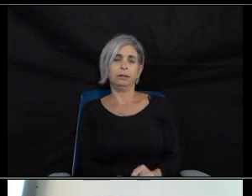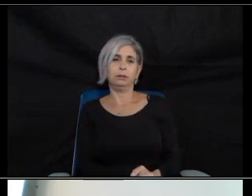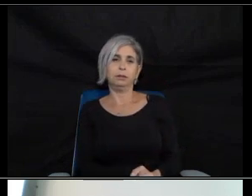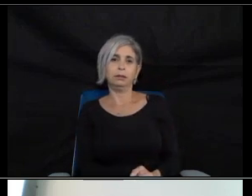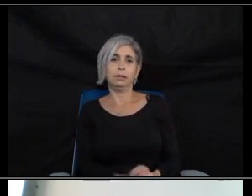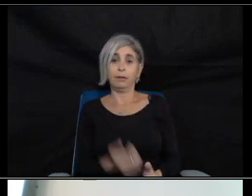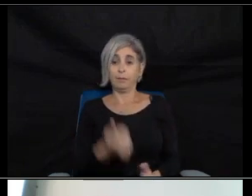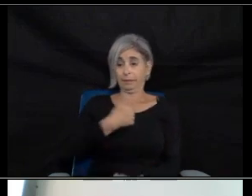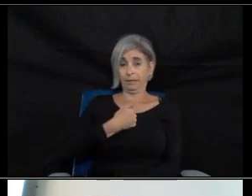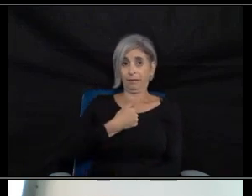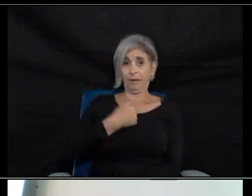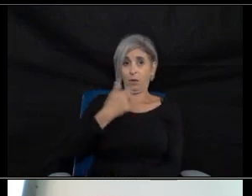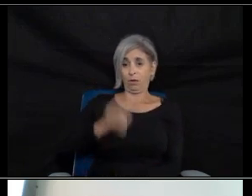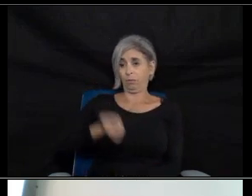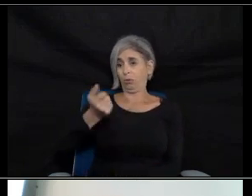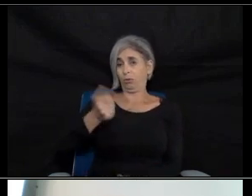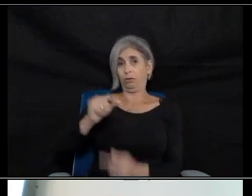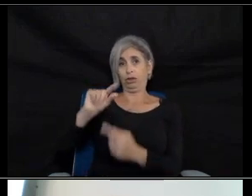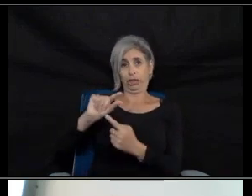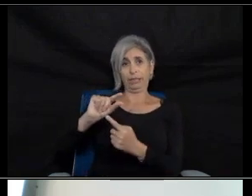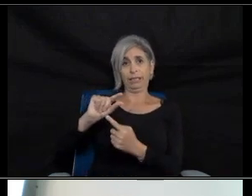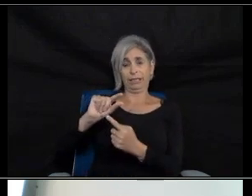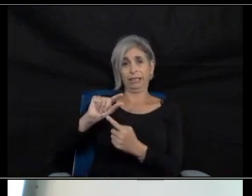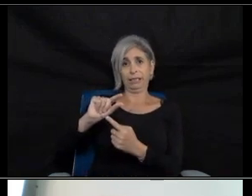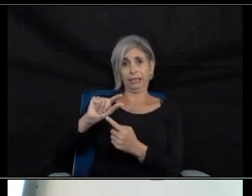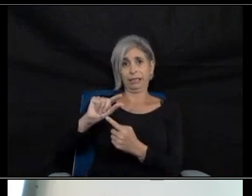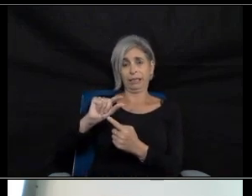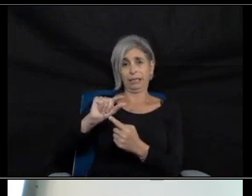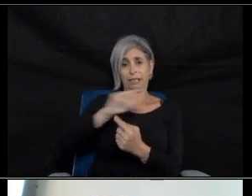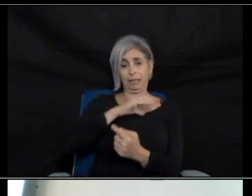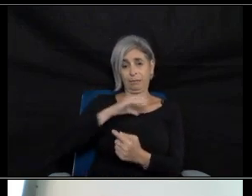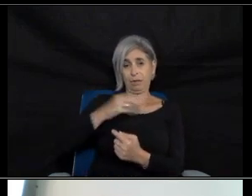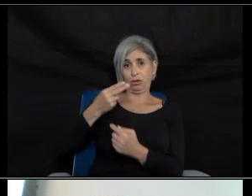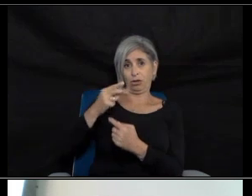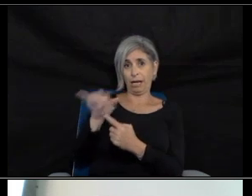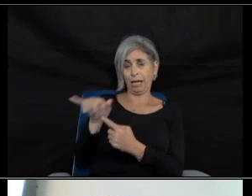For myself, I'd like to remove item G. Commissioner Hay?